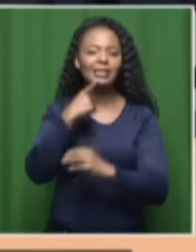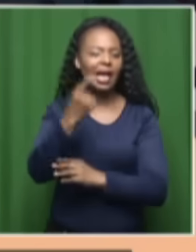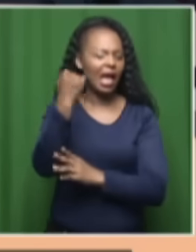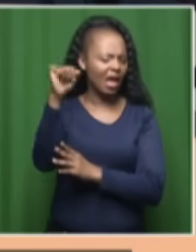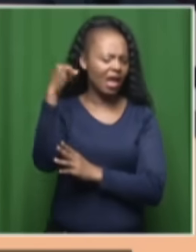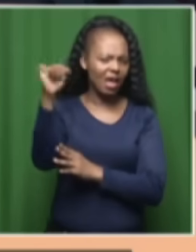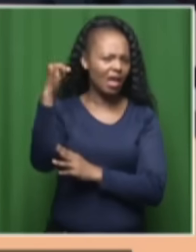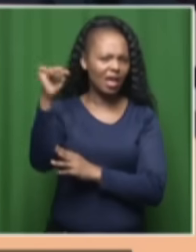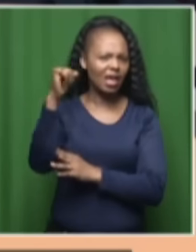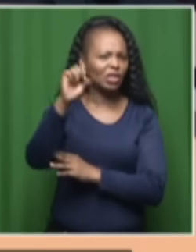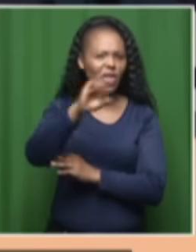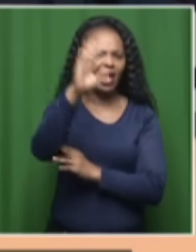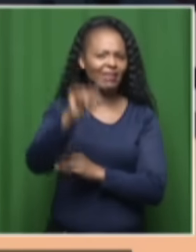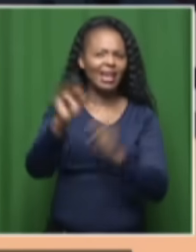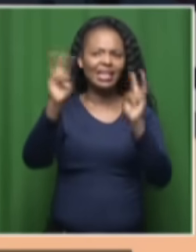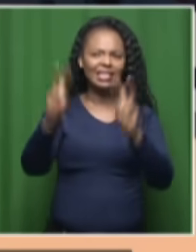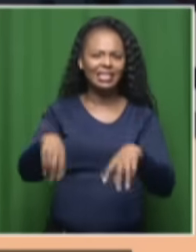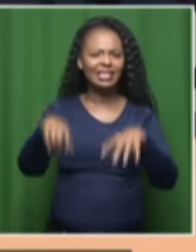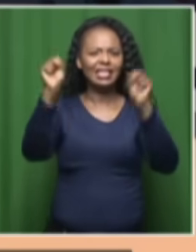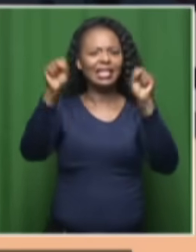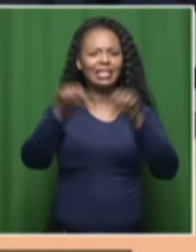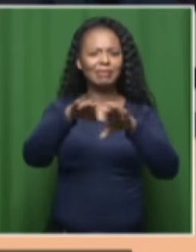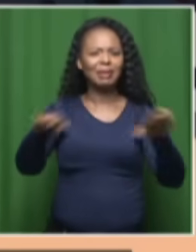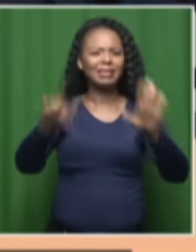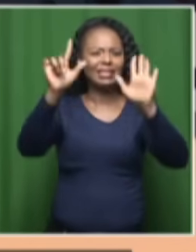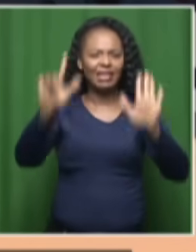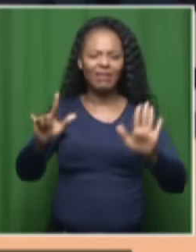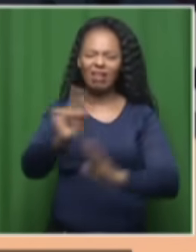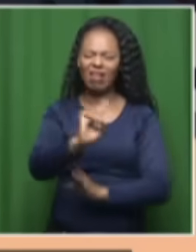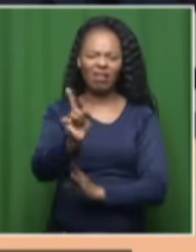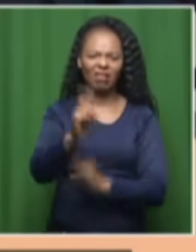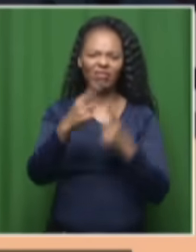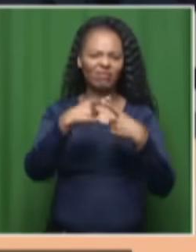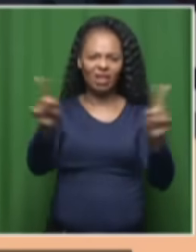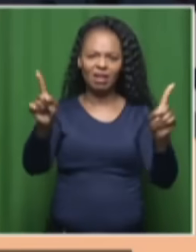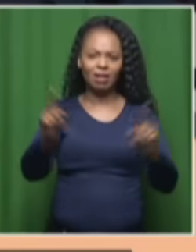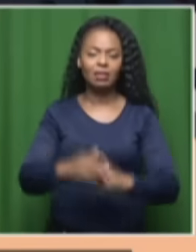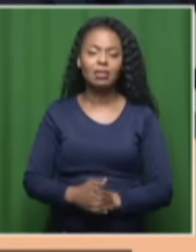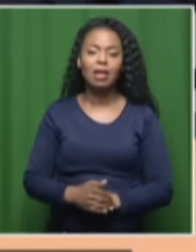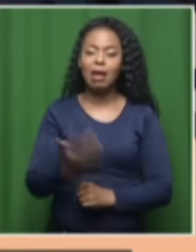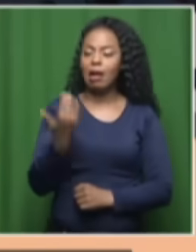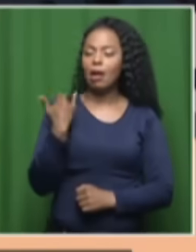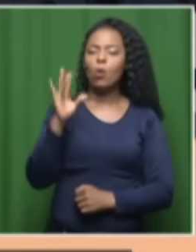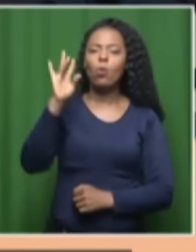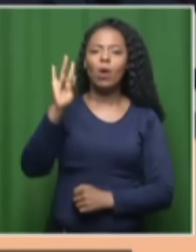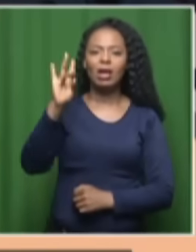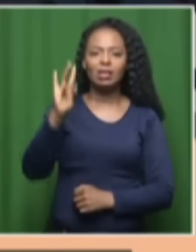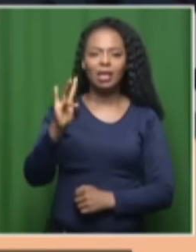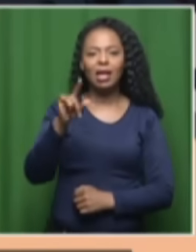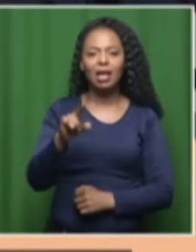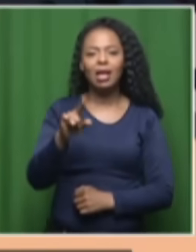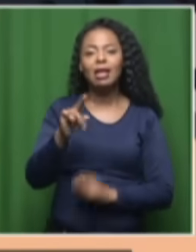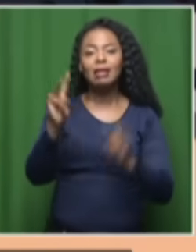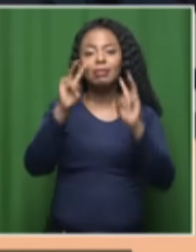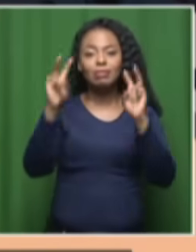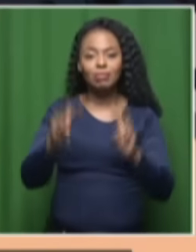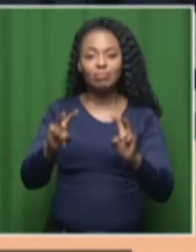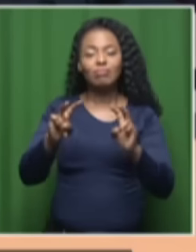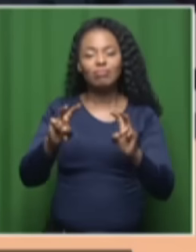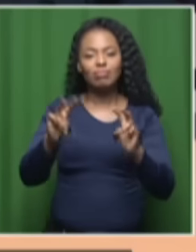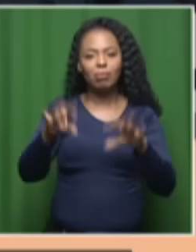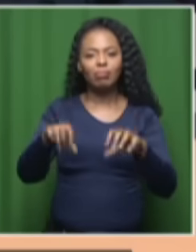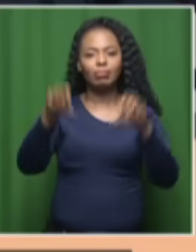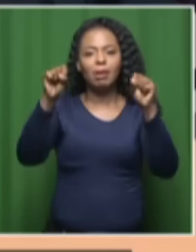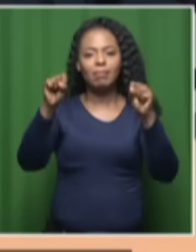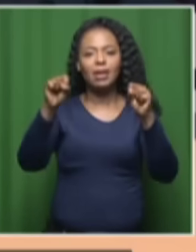the brink of stage 7 load shedding. On Wednesday, Eskom warned that South Africa could face higher stages of load shedding